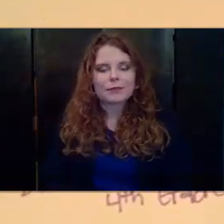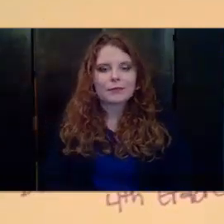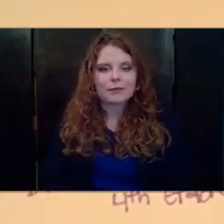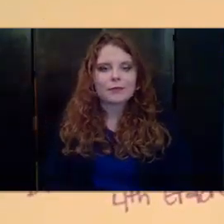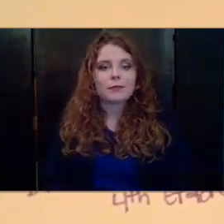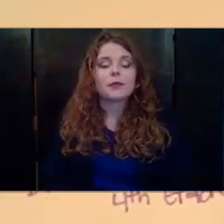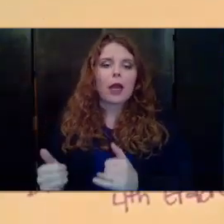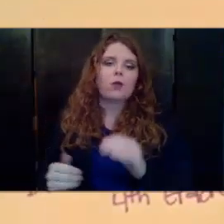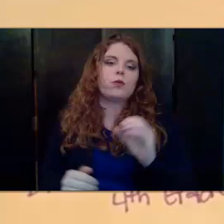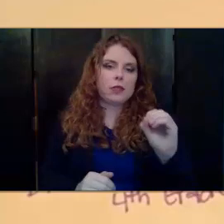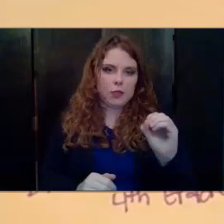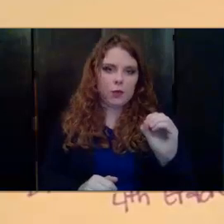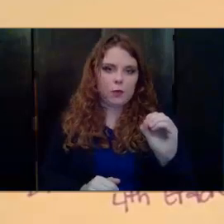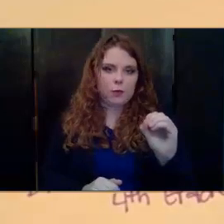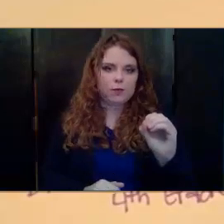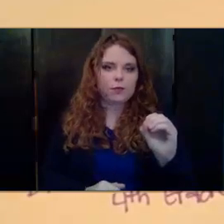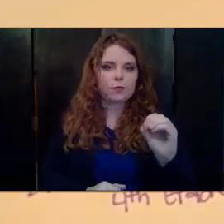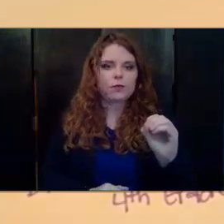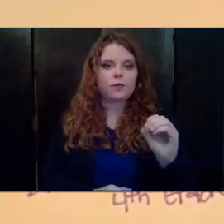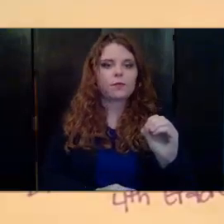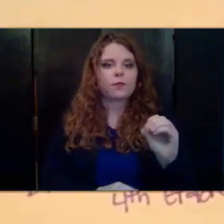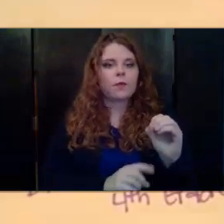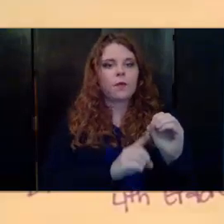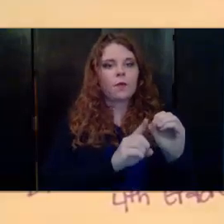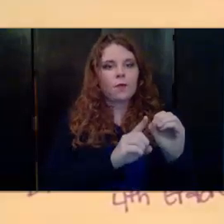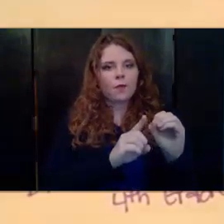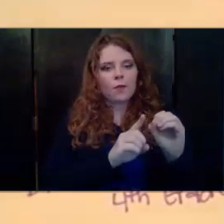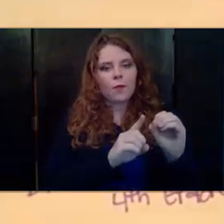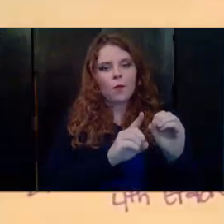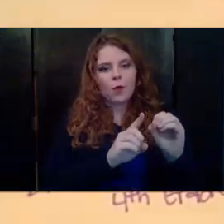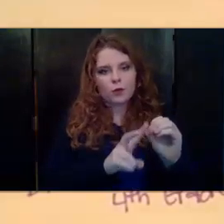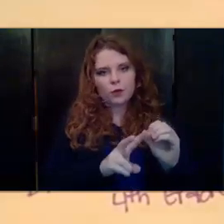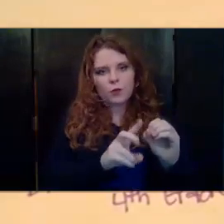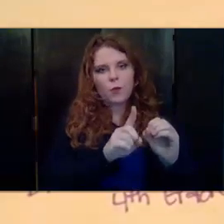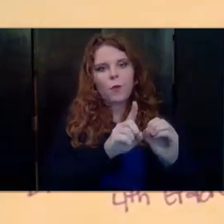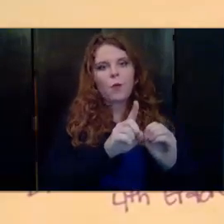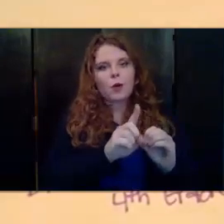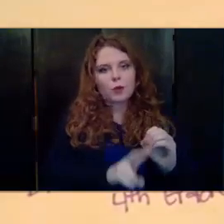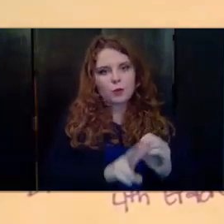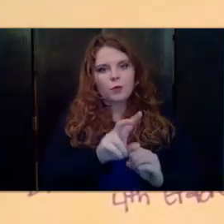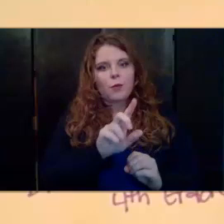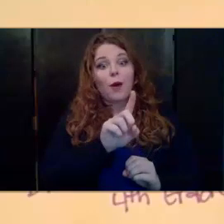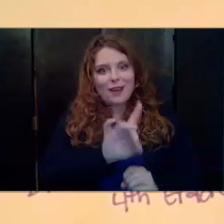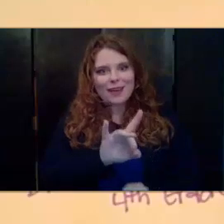0 and count up 1/8, 2/8, 3/8, 4/8, 5/8.